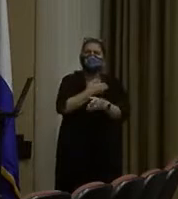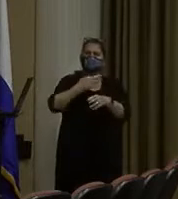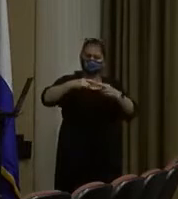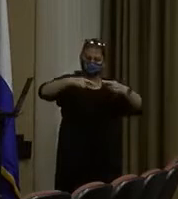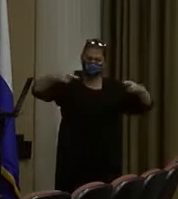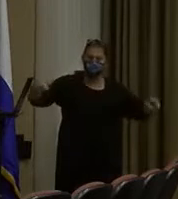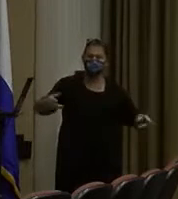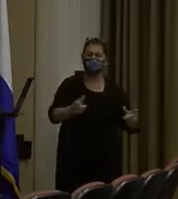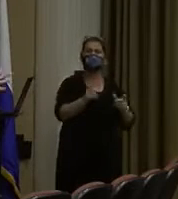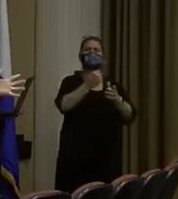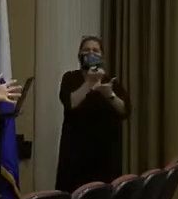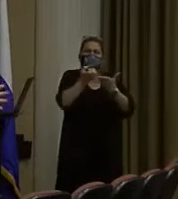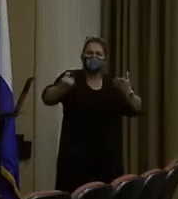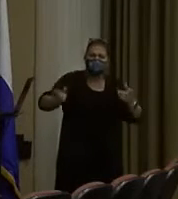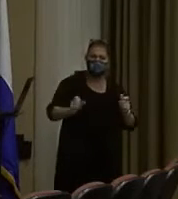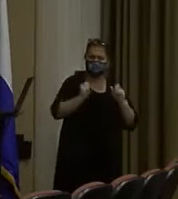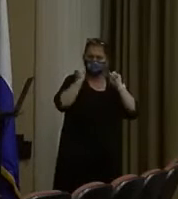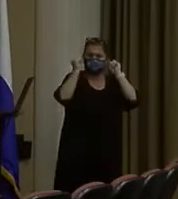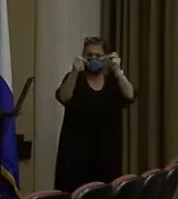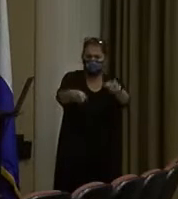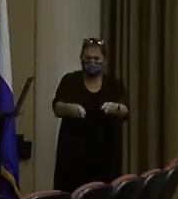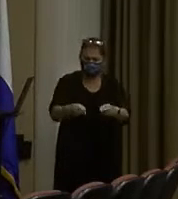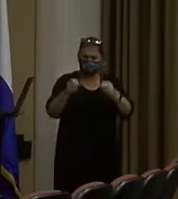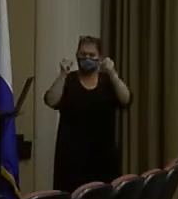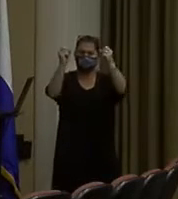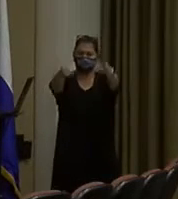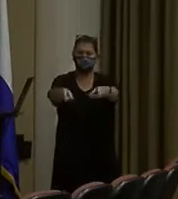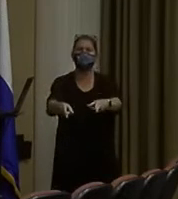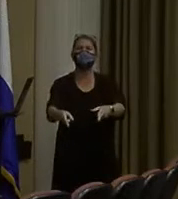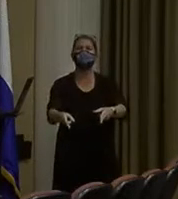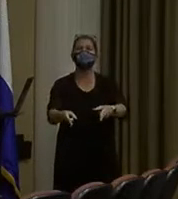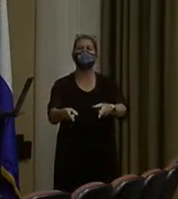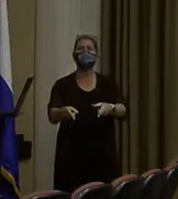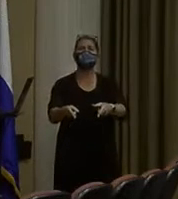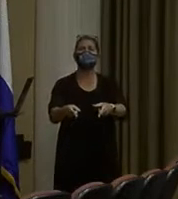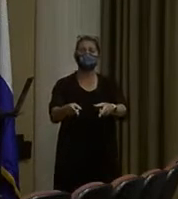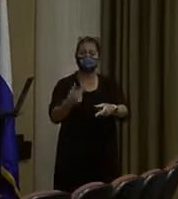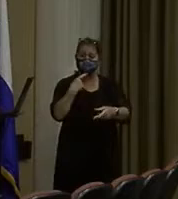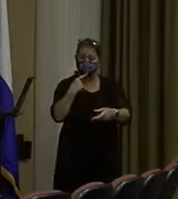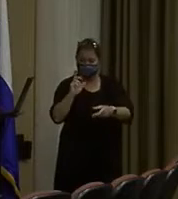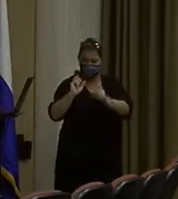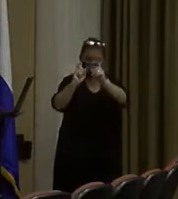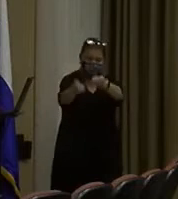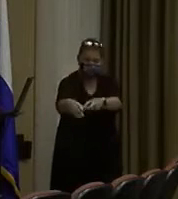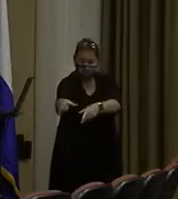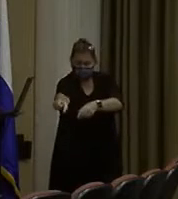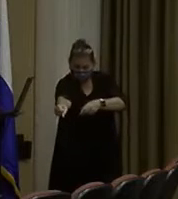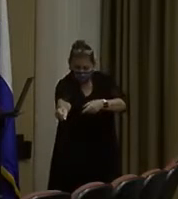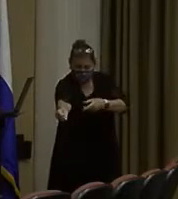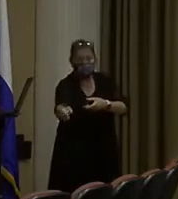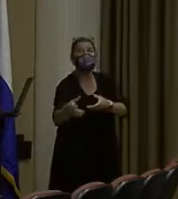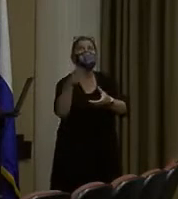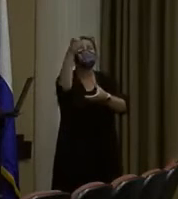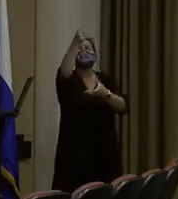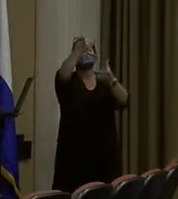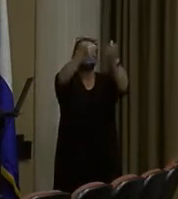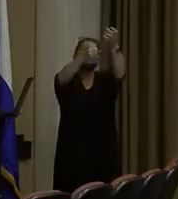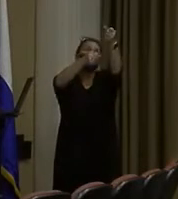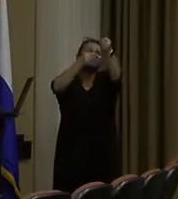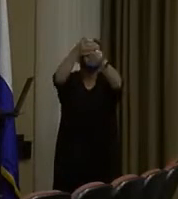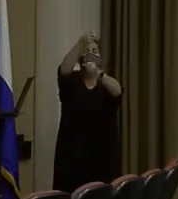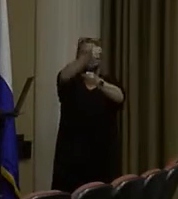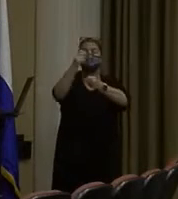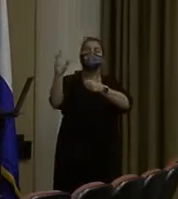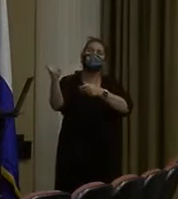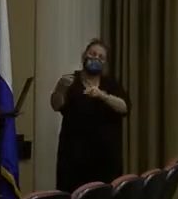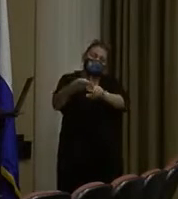equipment, and we start throwing it to the folks who are clinging to the rocks. And we say, "Here, grab on." And we all work in